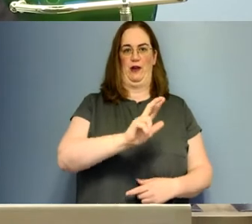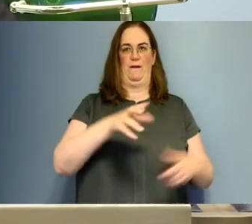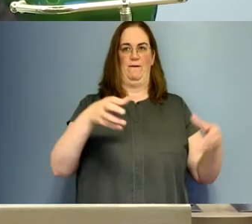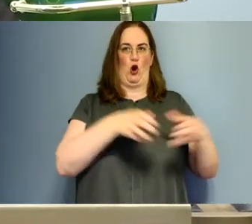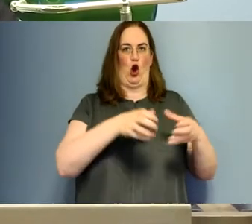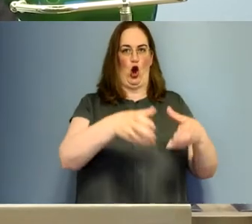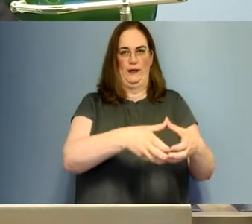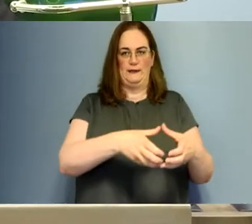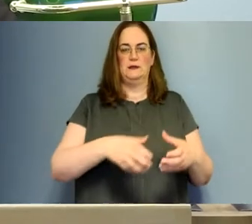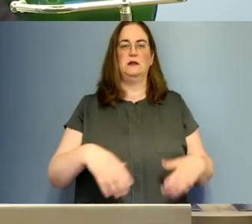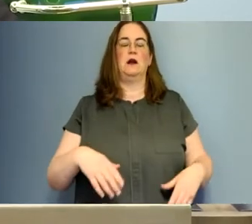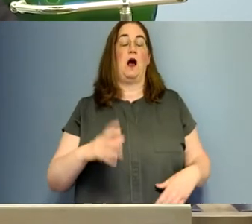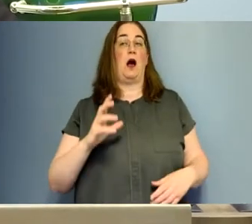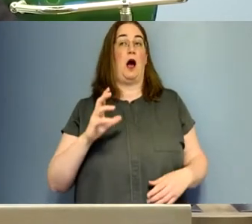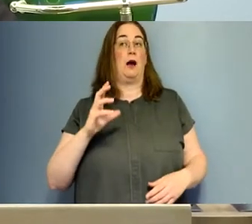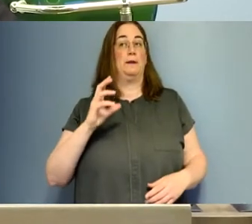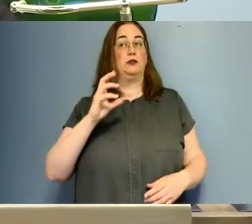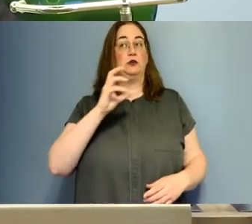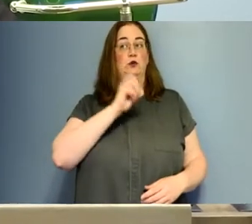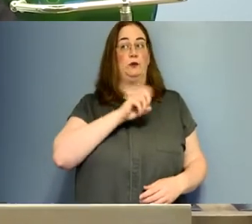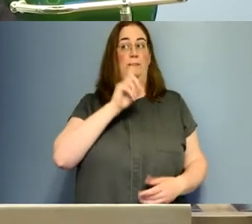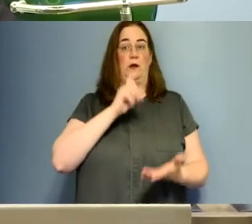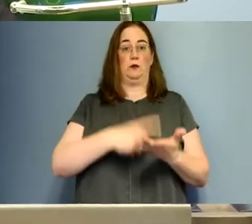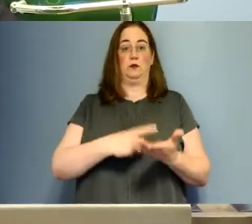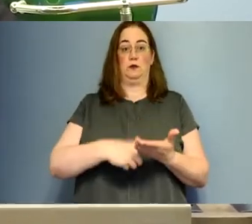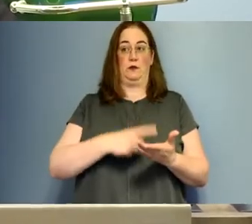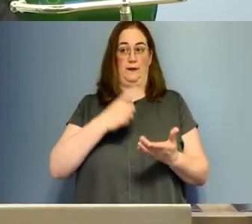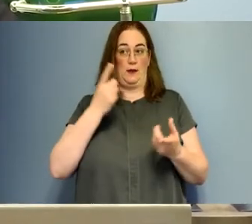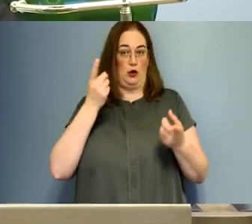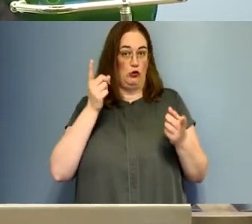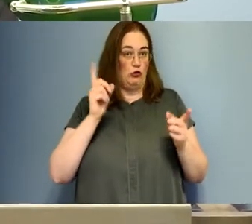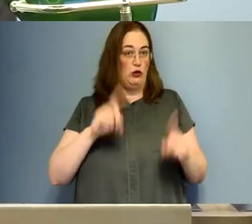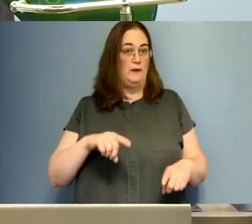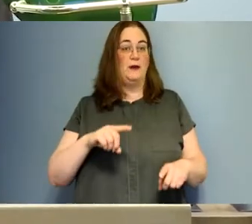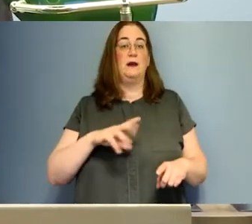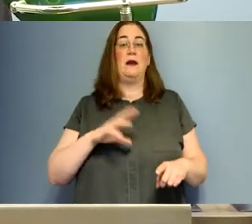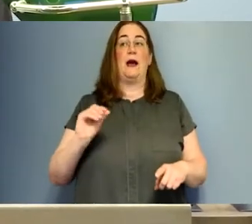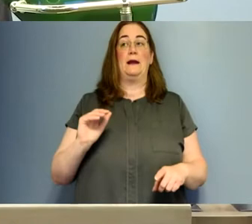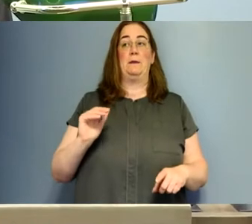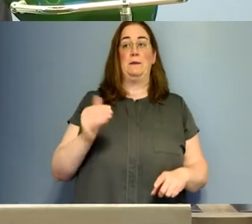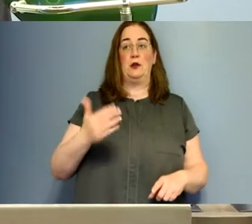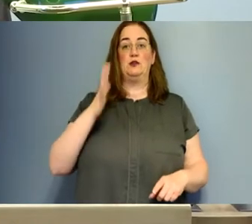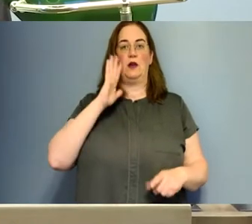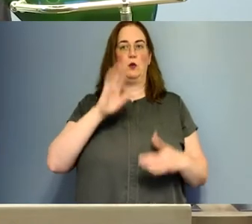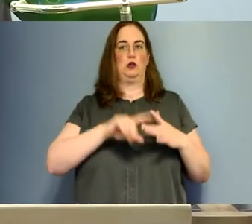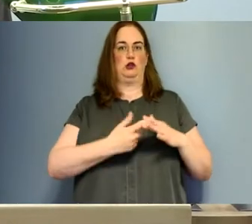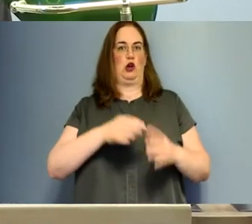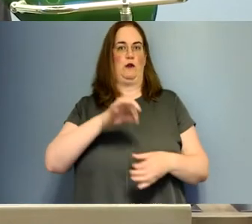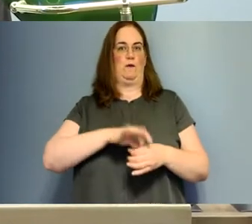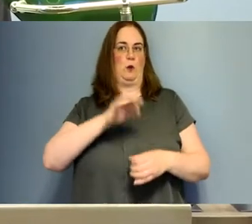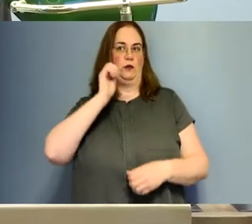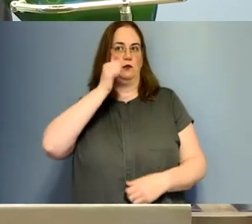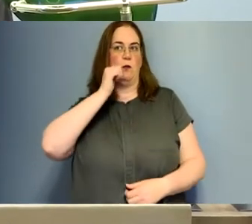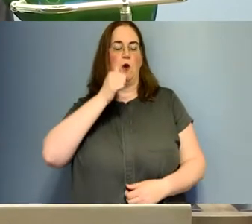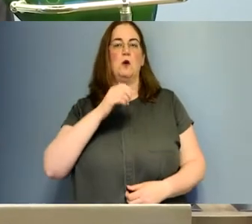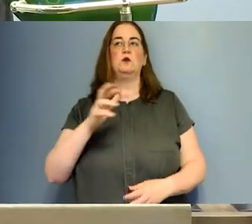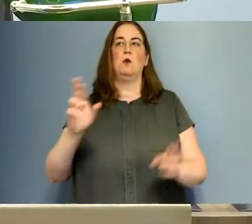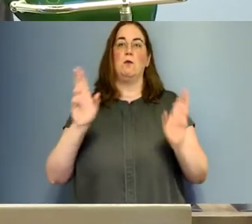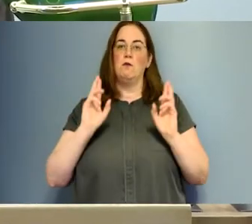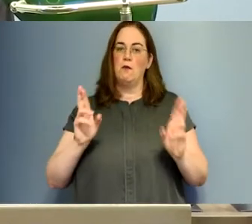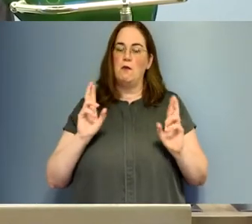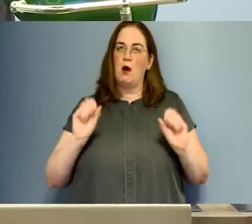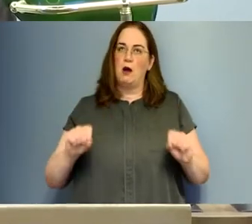And I'm assuming that they're going to talk about the agreement. And it appears that they're going to start voting tomorrow. So